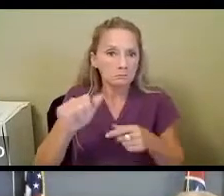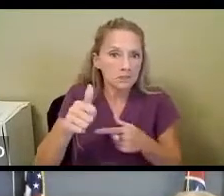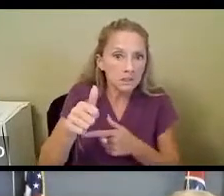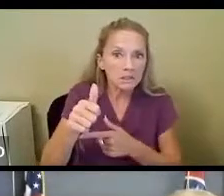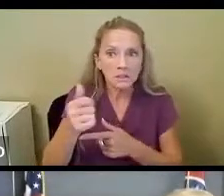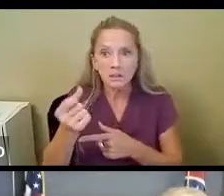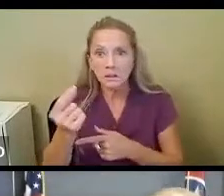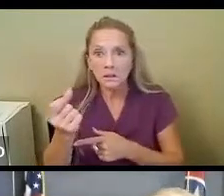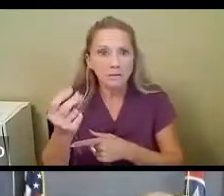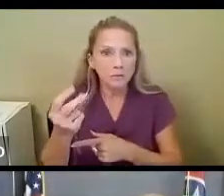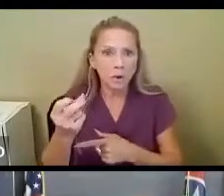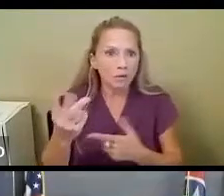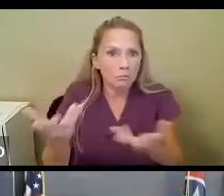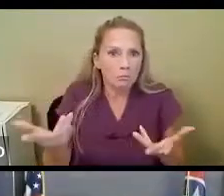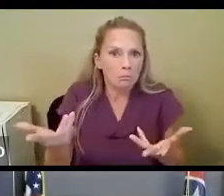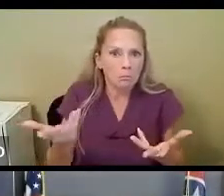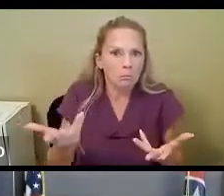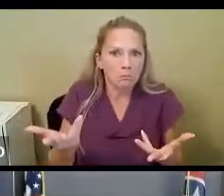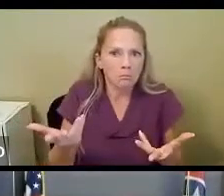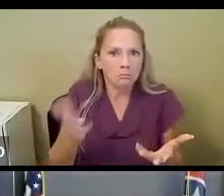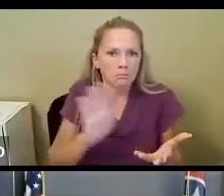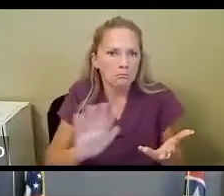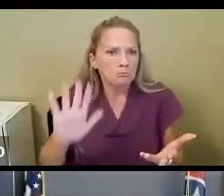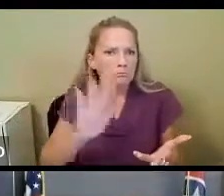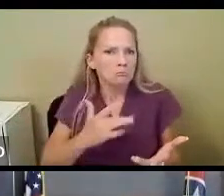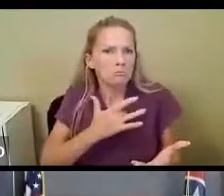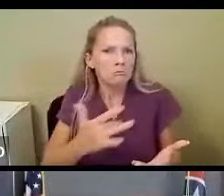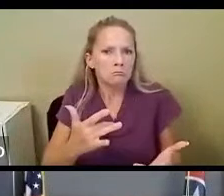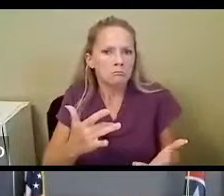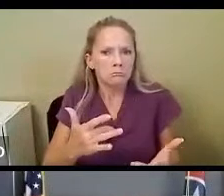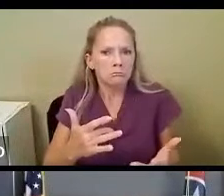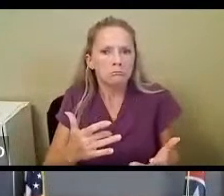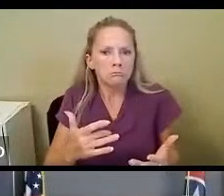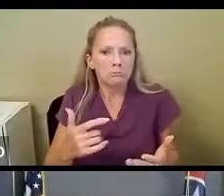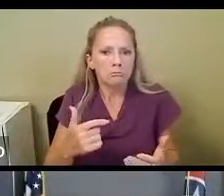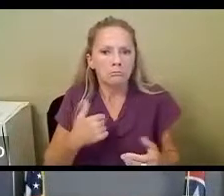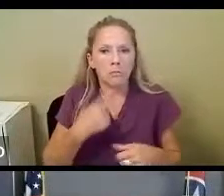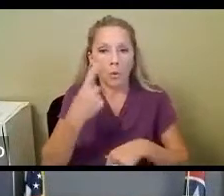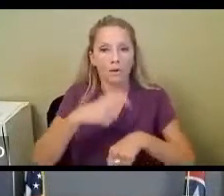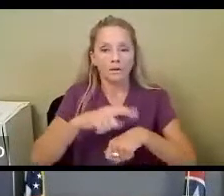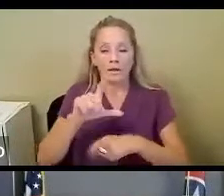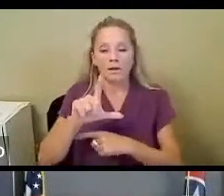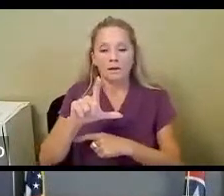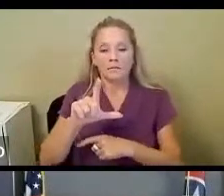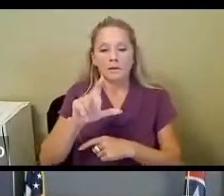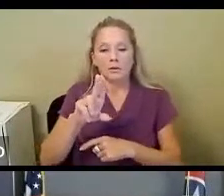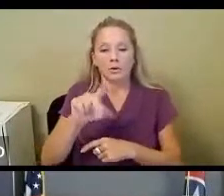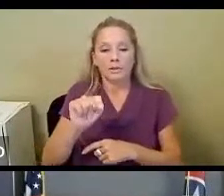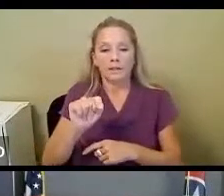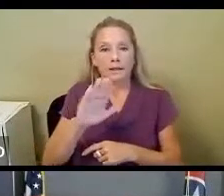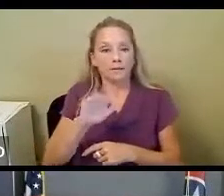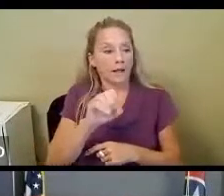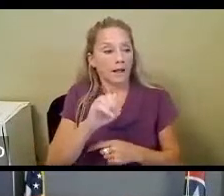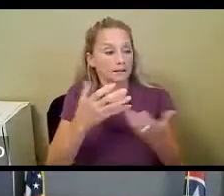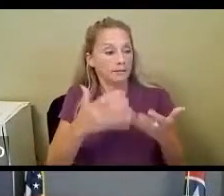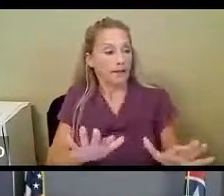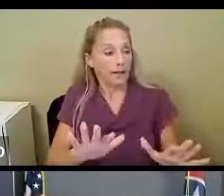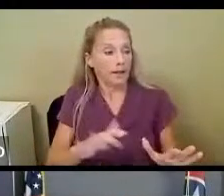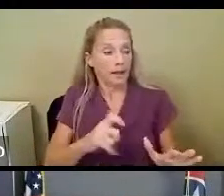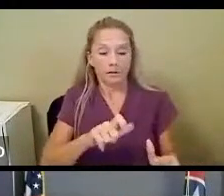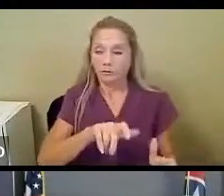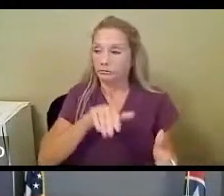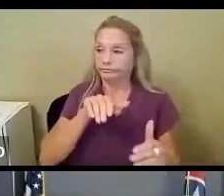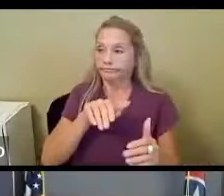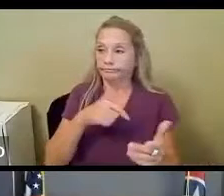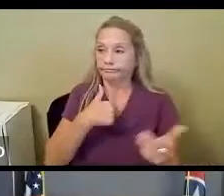12? Or I know that when I finished a late case at UT Hospital, I was able to go over in the Strip at 4 a.m. and